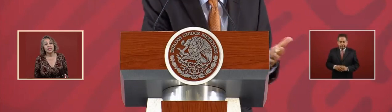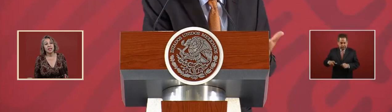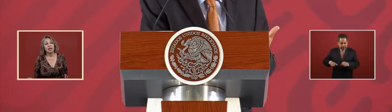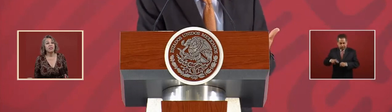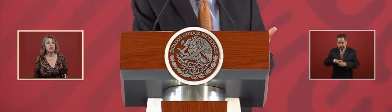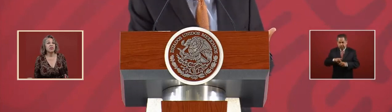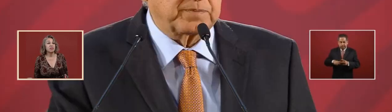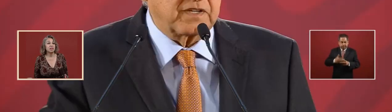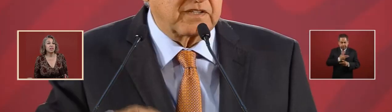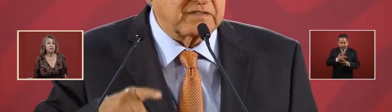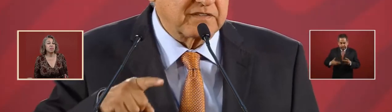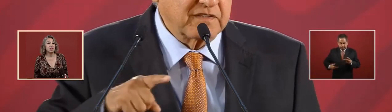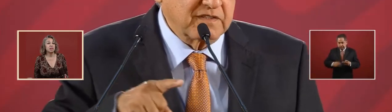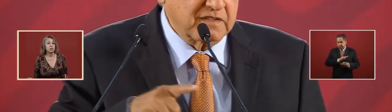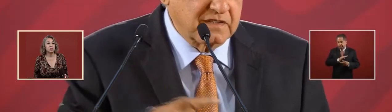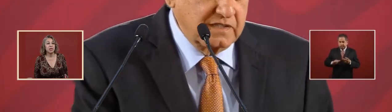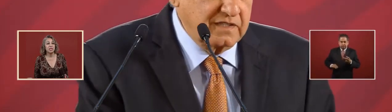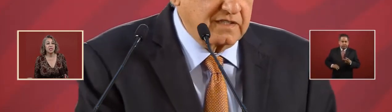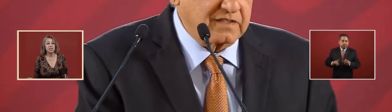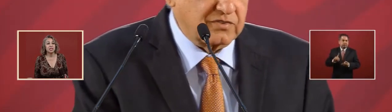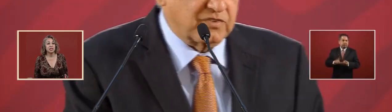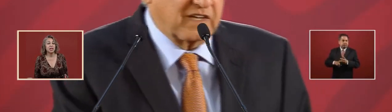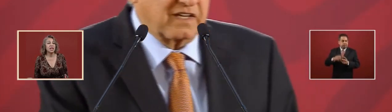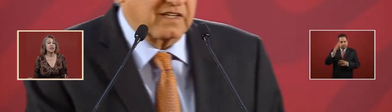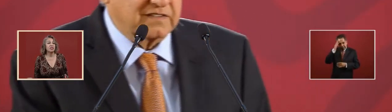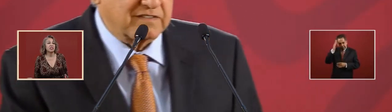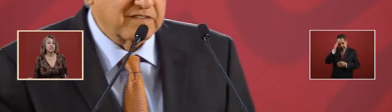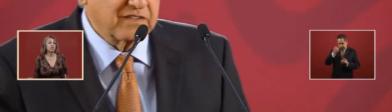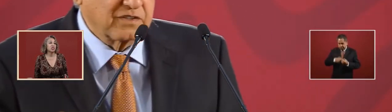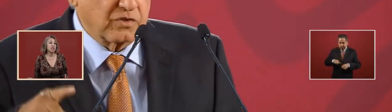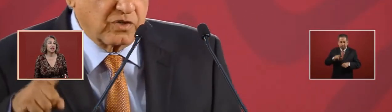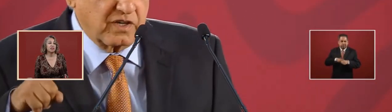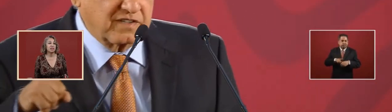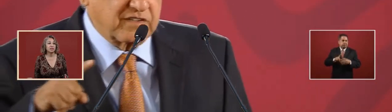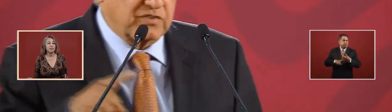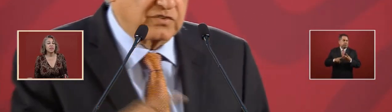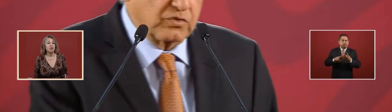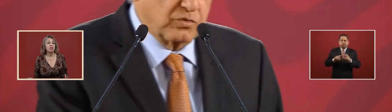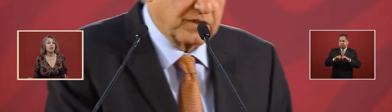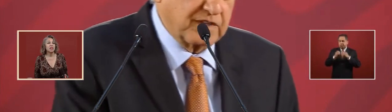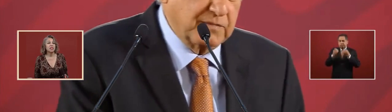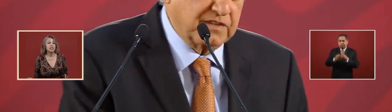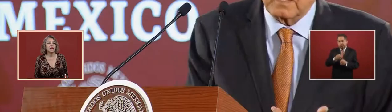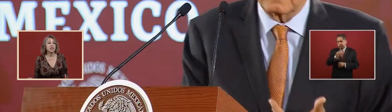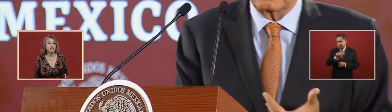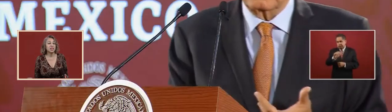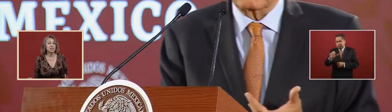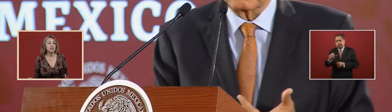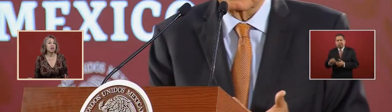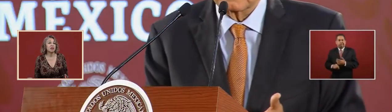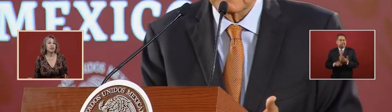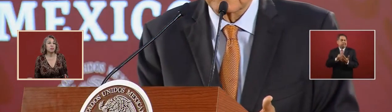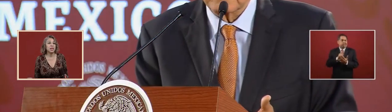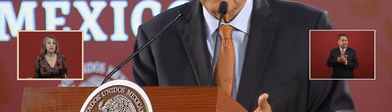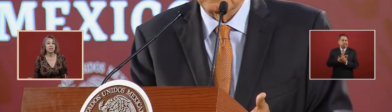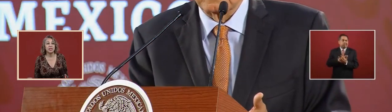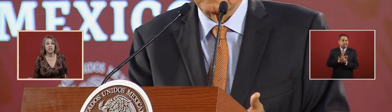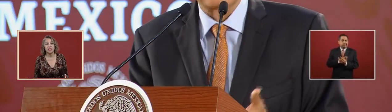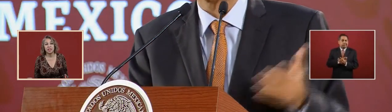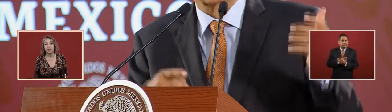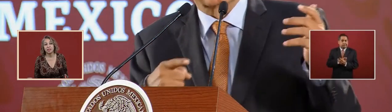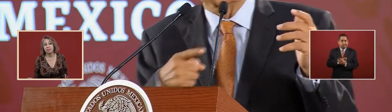Gobernadores, the governors, the municipal presidents, líderes, sociales, leaders, social leaders, organizaciones organizations,